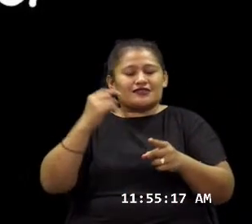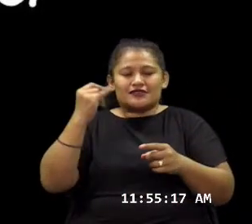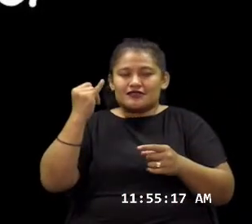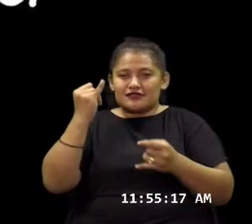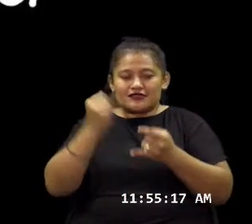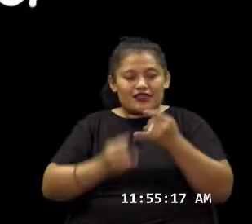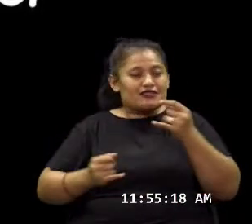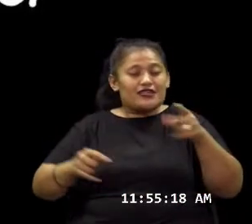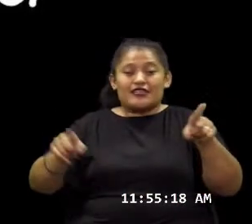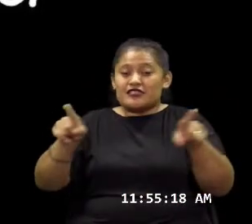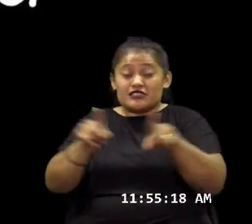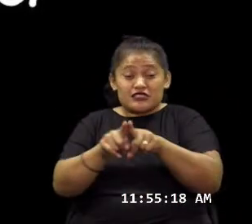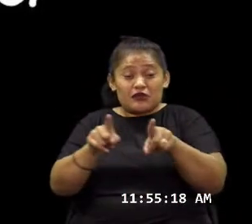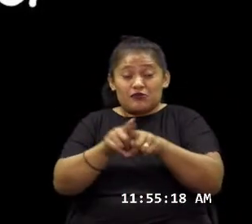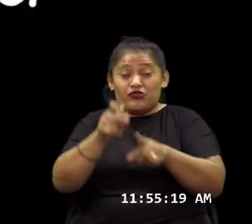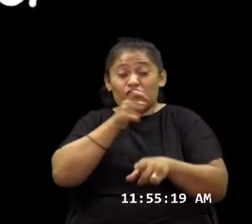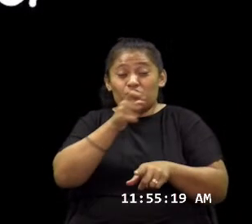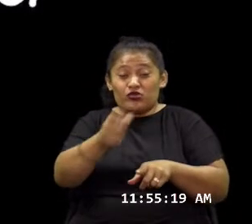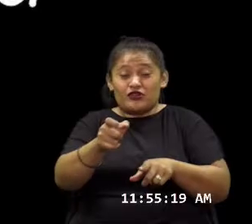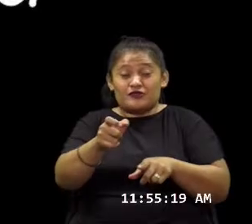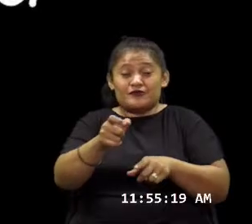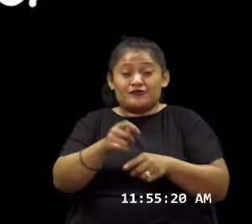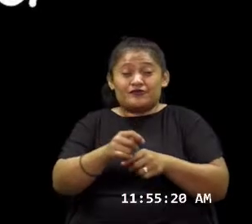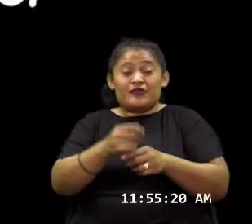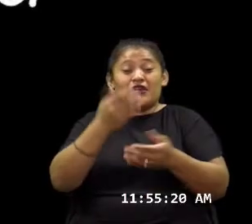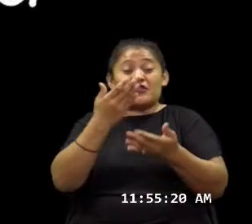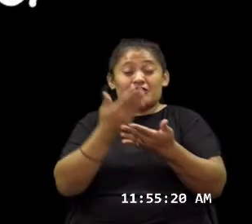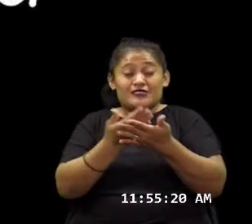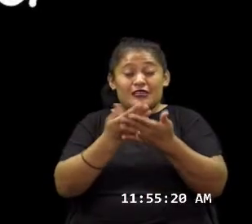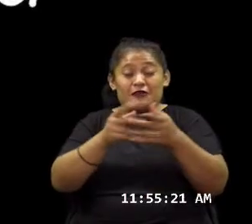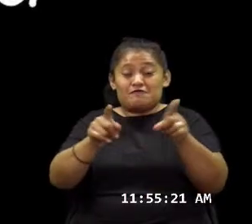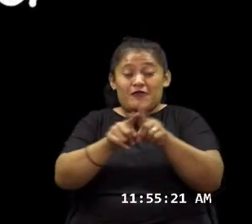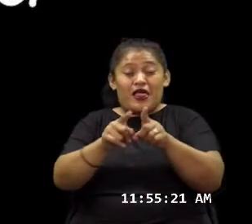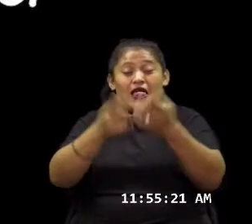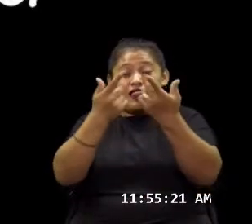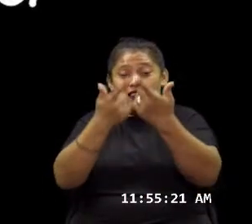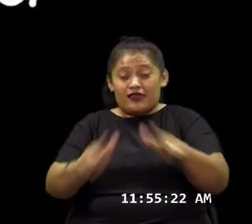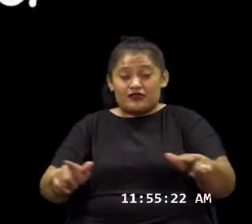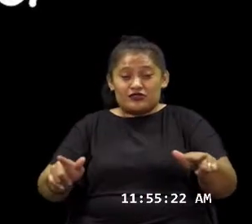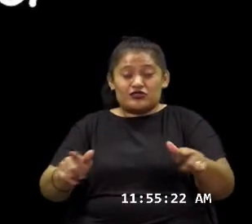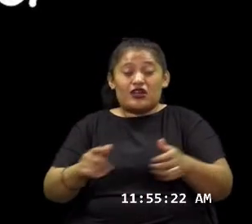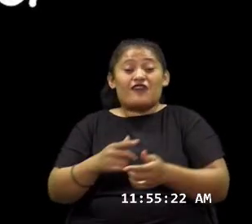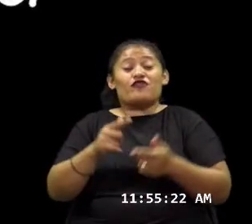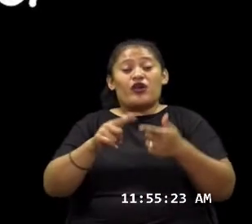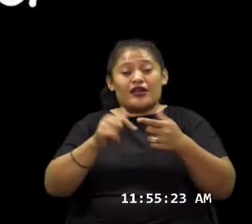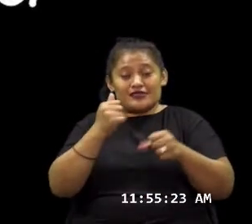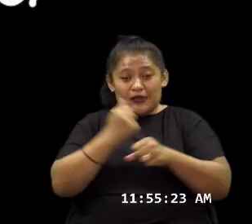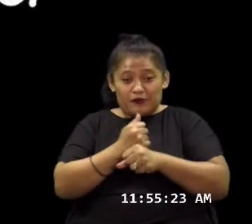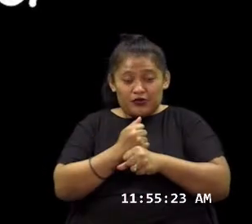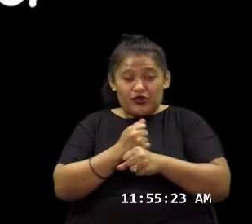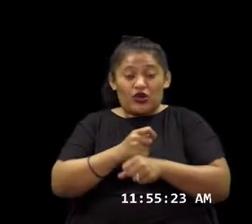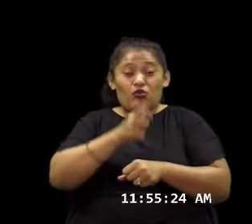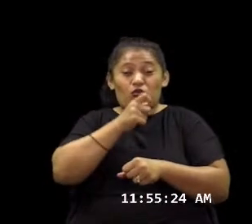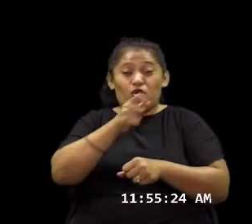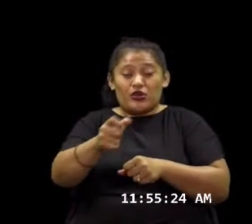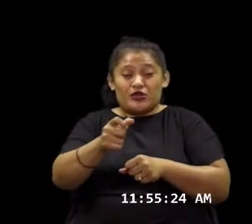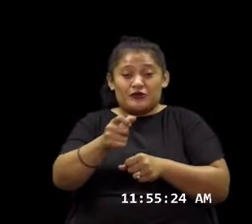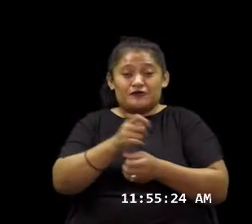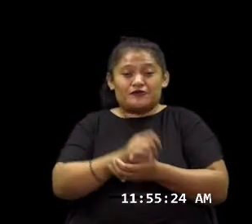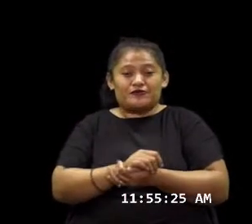the same as a word or phrase in the same language. So for example, the word